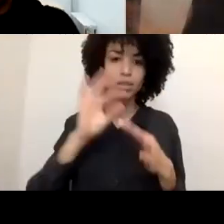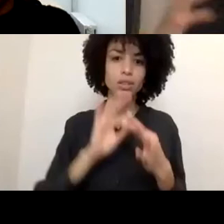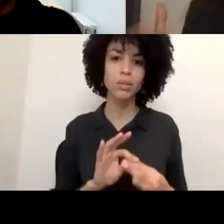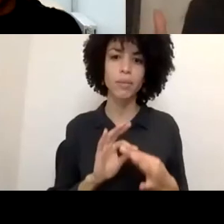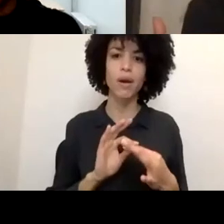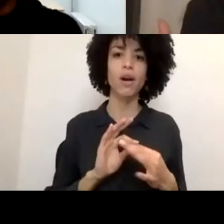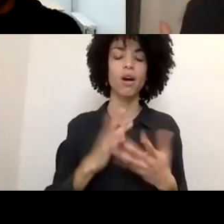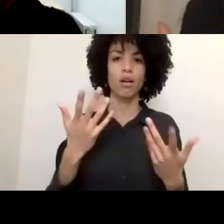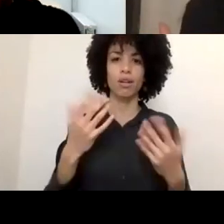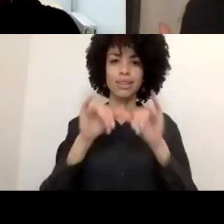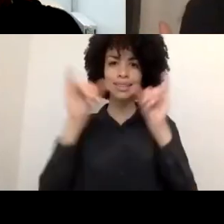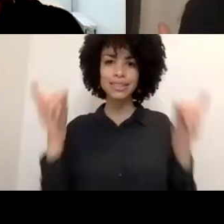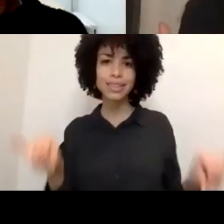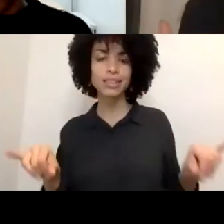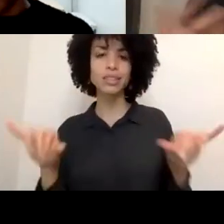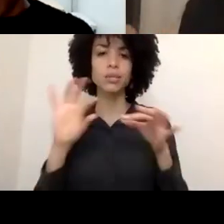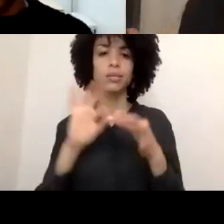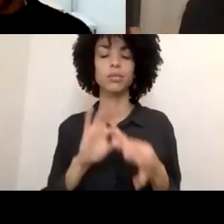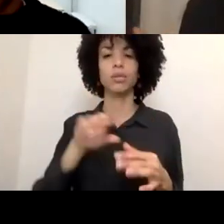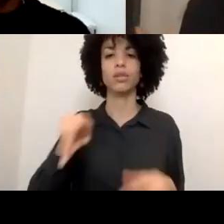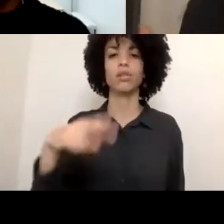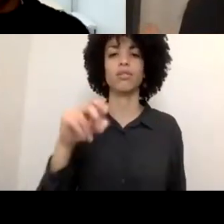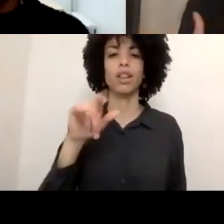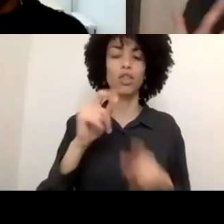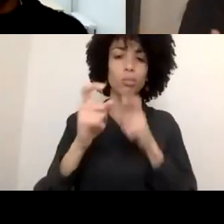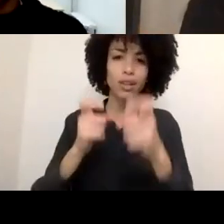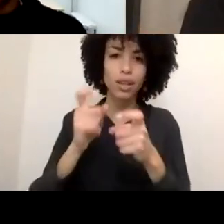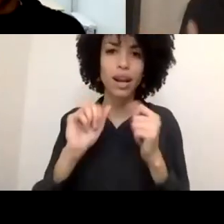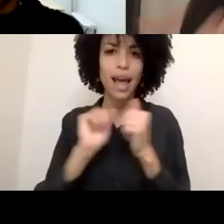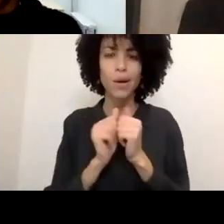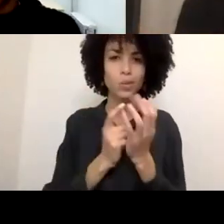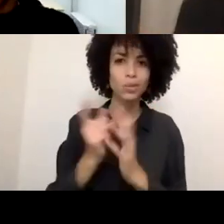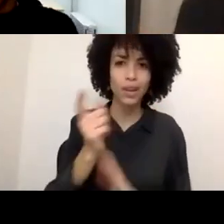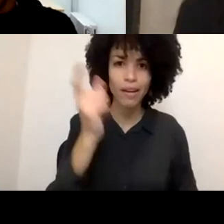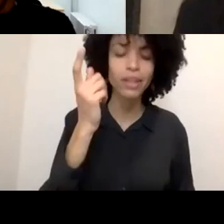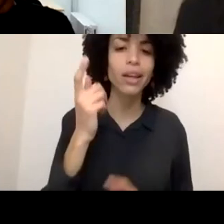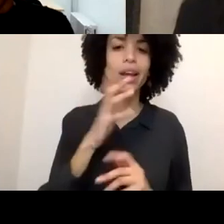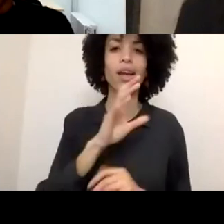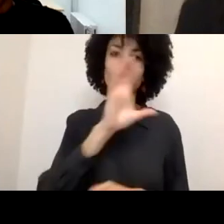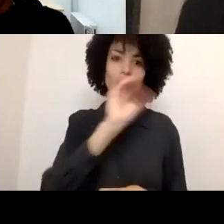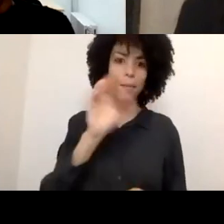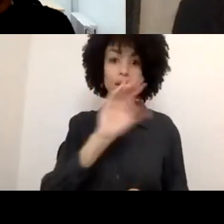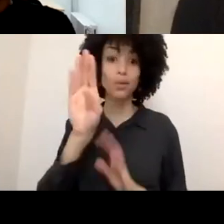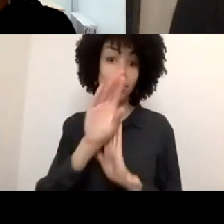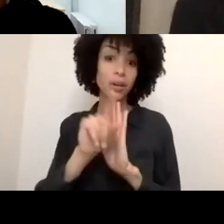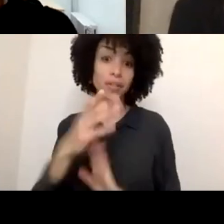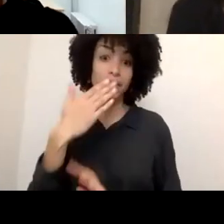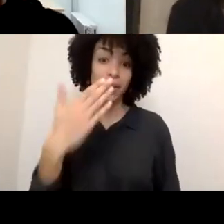into how systems of philanthropy are set up and how to navigate them, the company, and your own personal background.